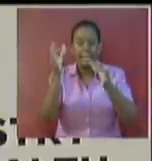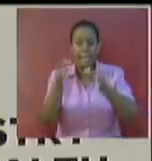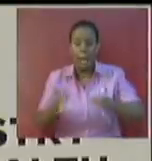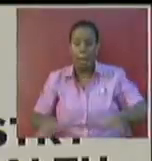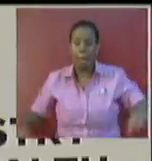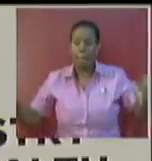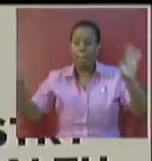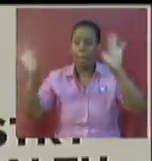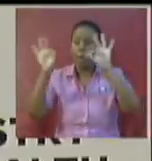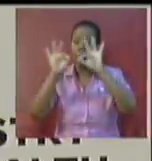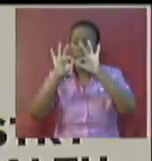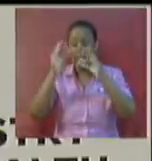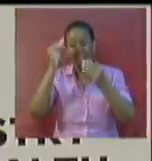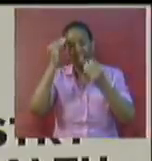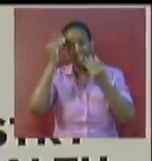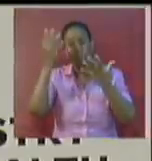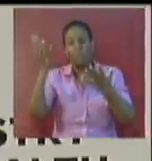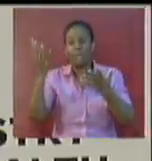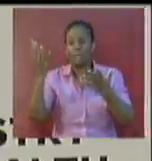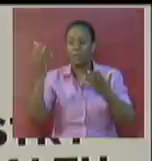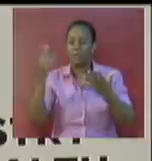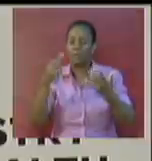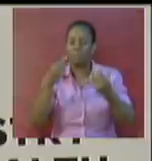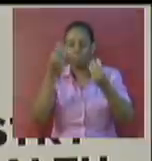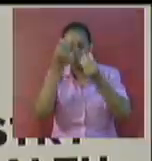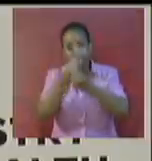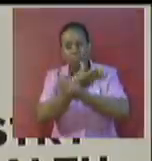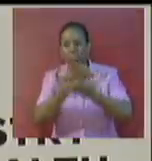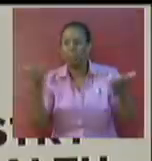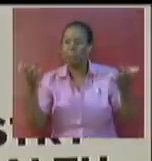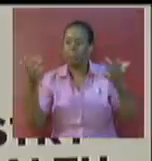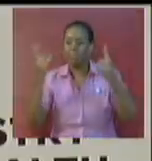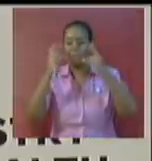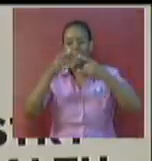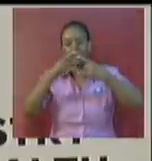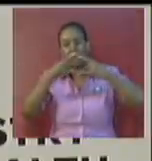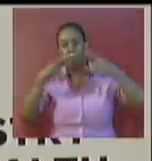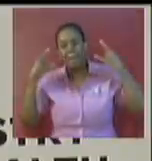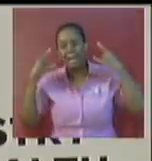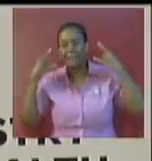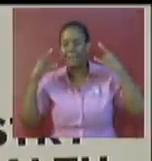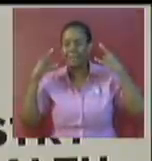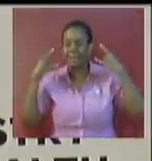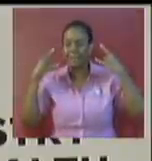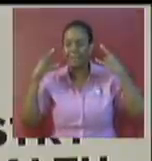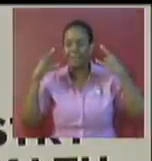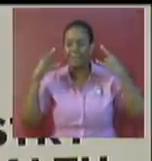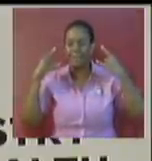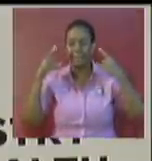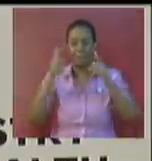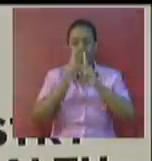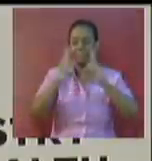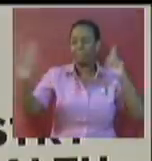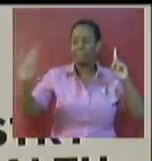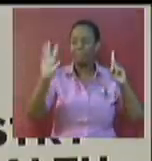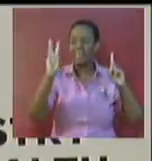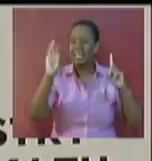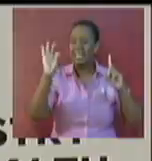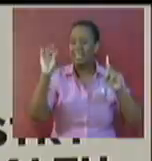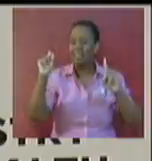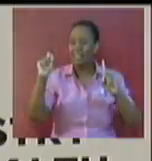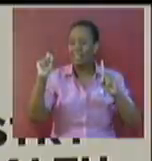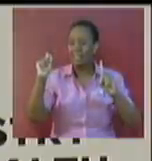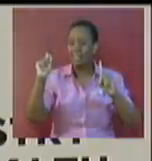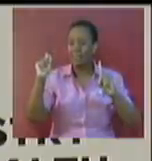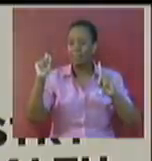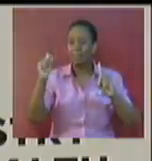out from day one: wearing your masks, staying 6 feet apart, and of course, what we touched on in